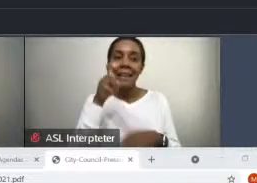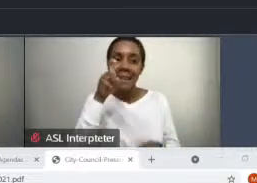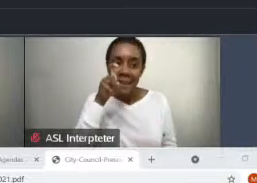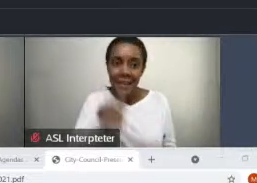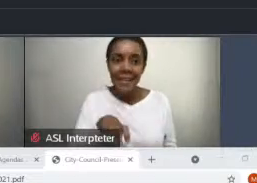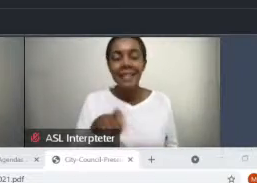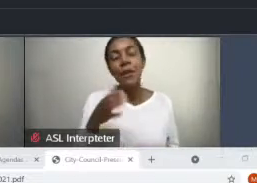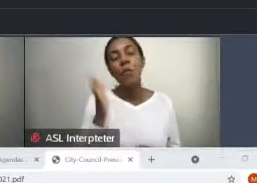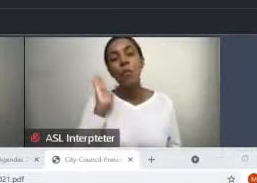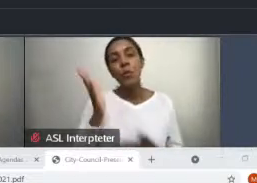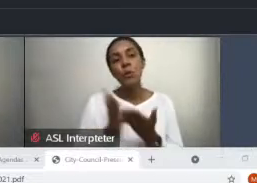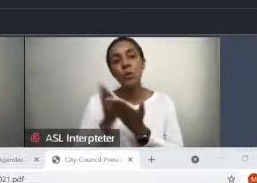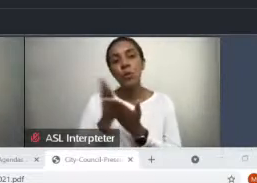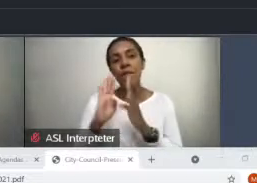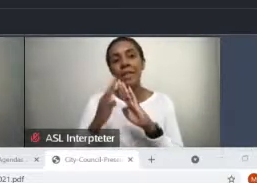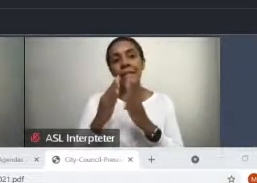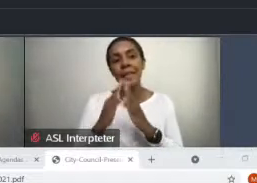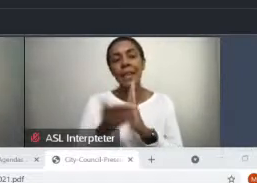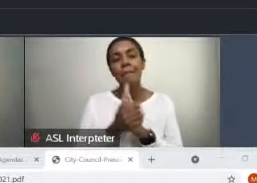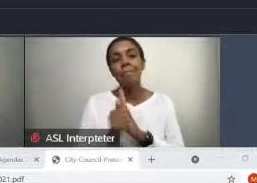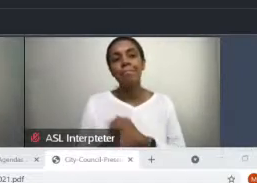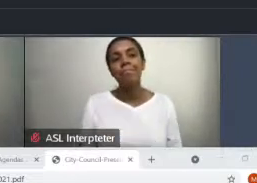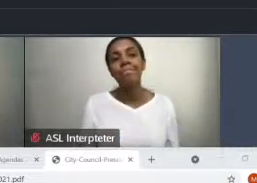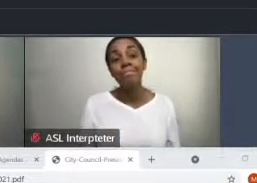serve the city well.